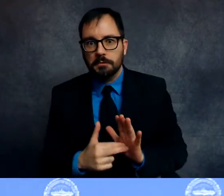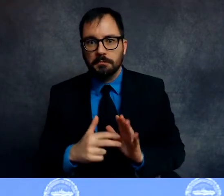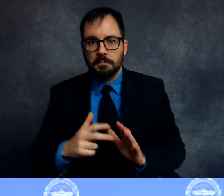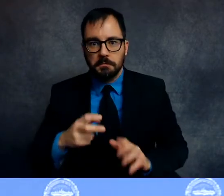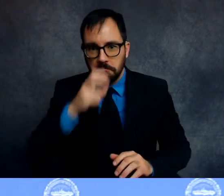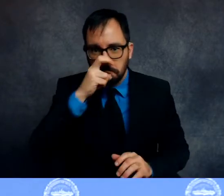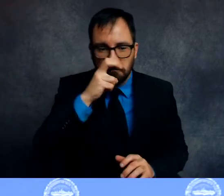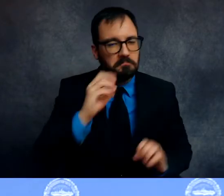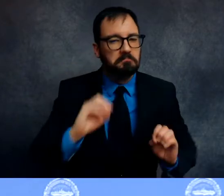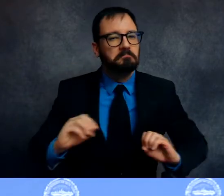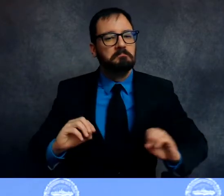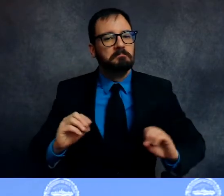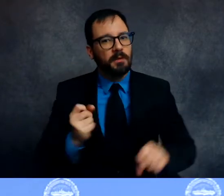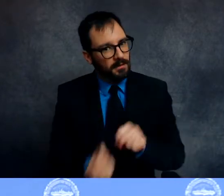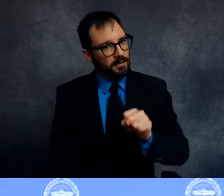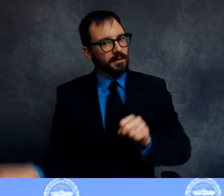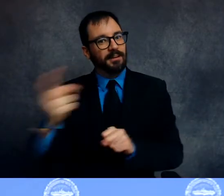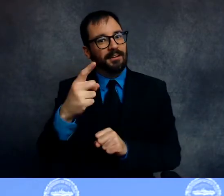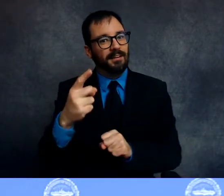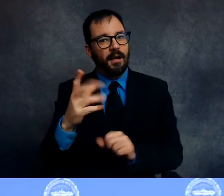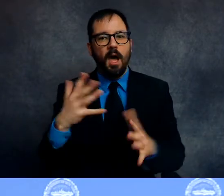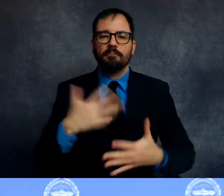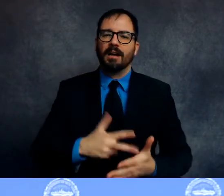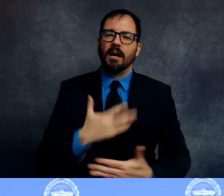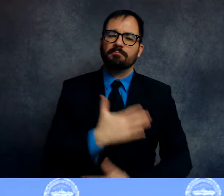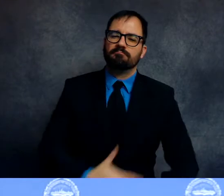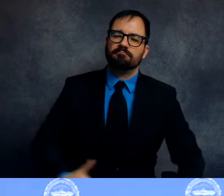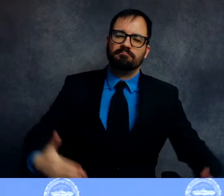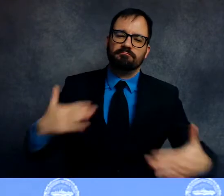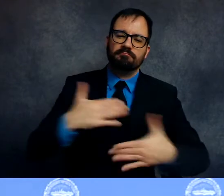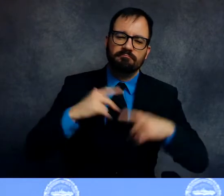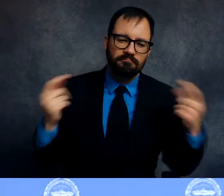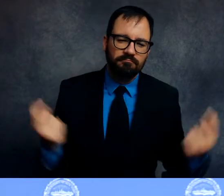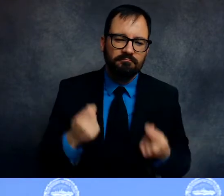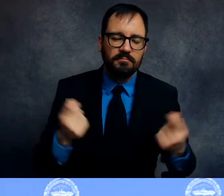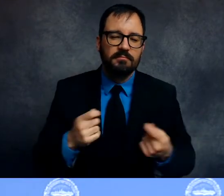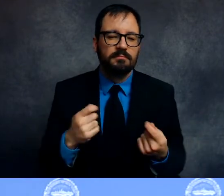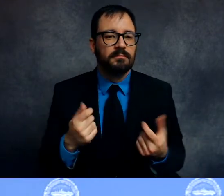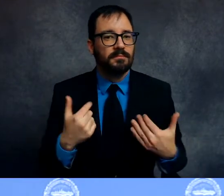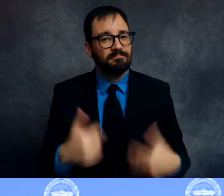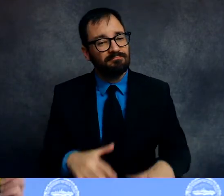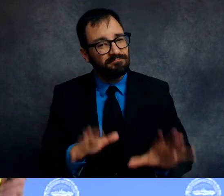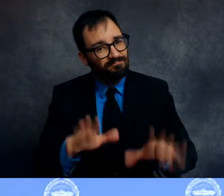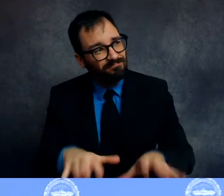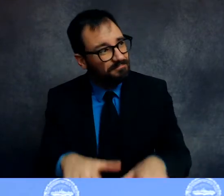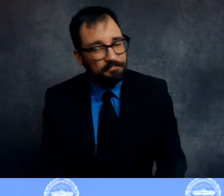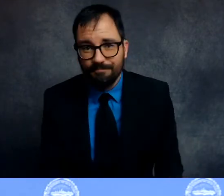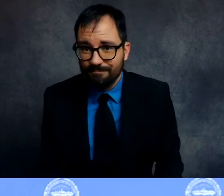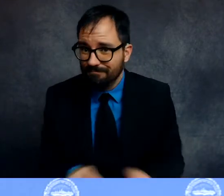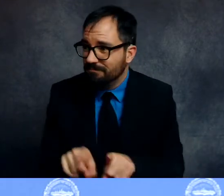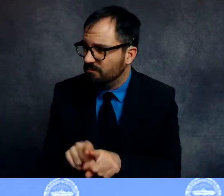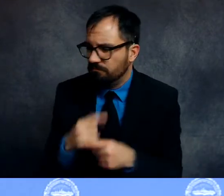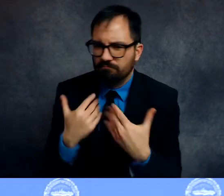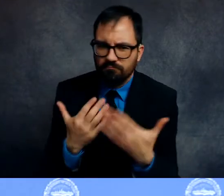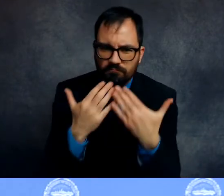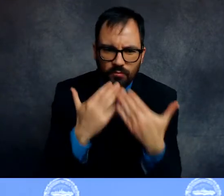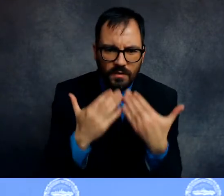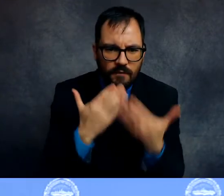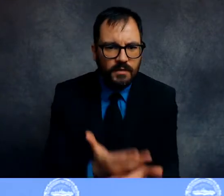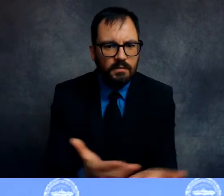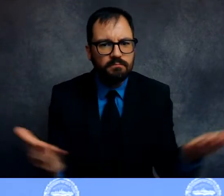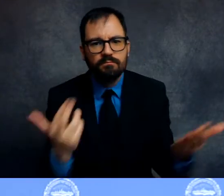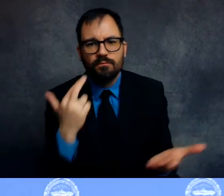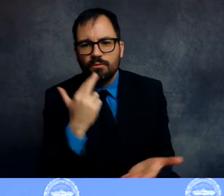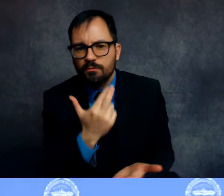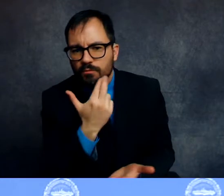from now, St. Patrick's Day, there will be no real rules or regulations in place, and we'll be able to have the fun and the